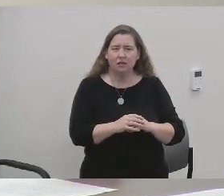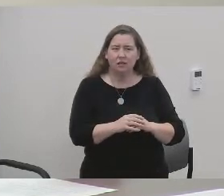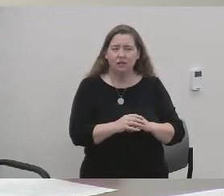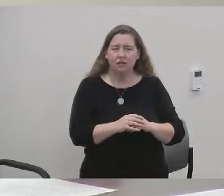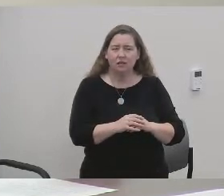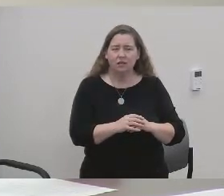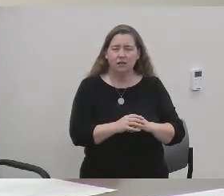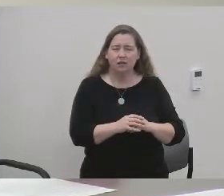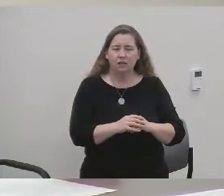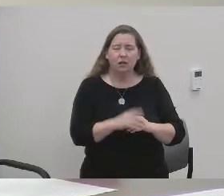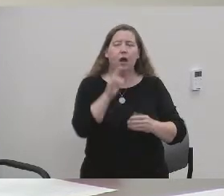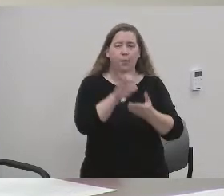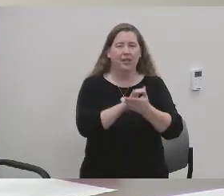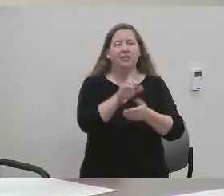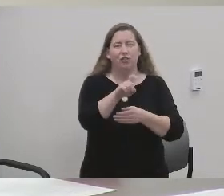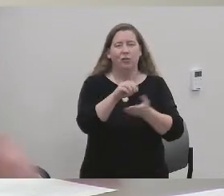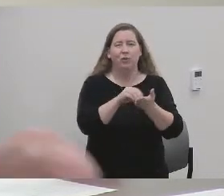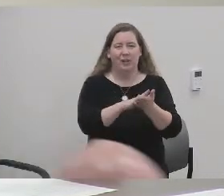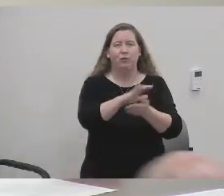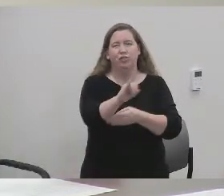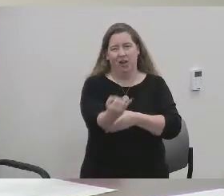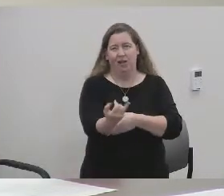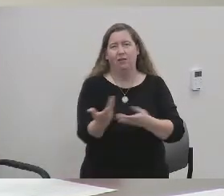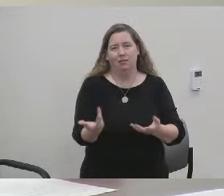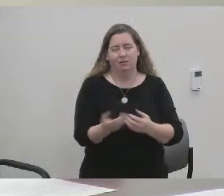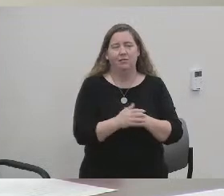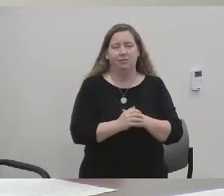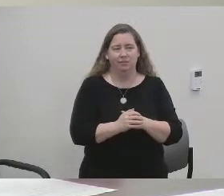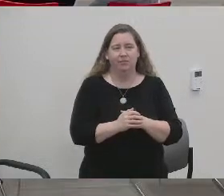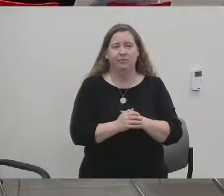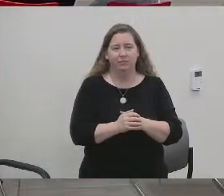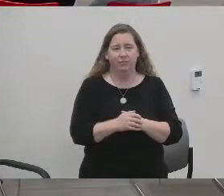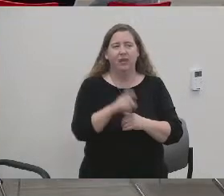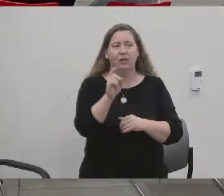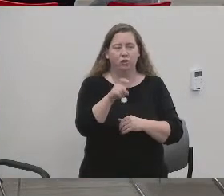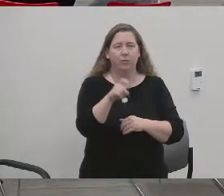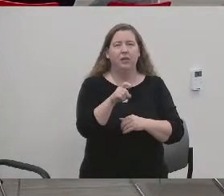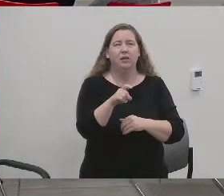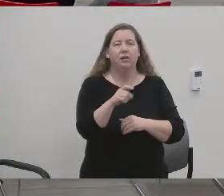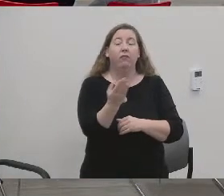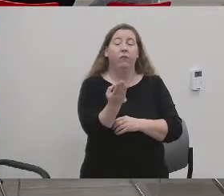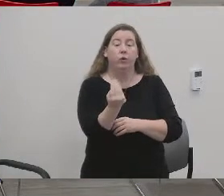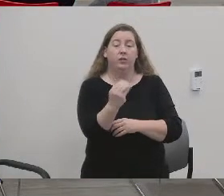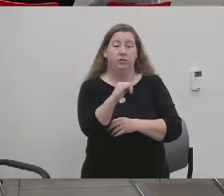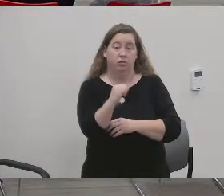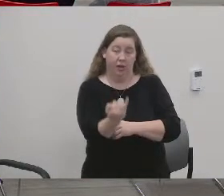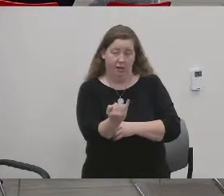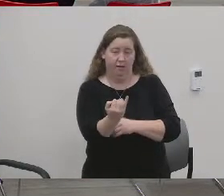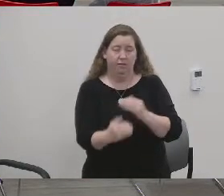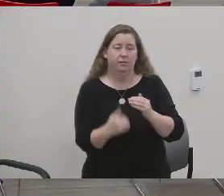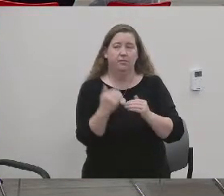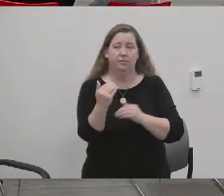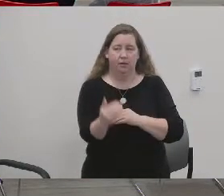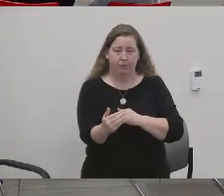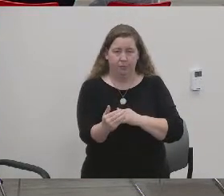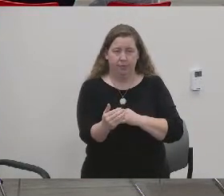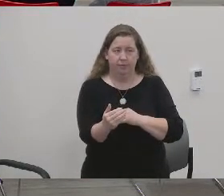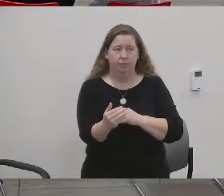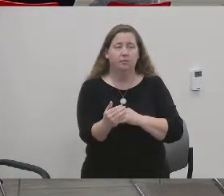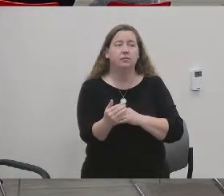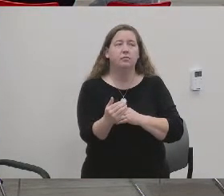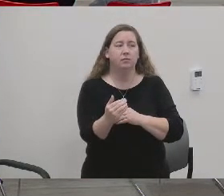I don't, I believe it should have been J. It should be 14J. 14J, step Should be 14 instead of